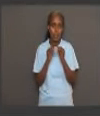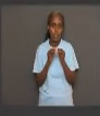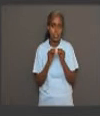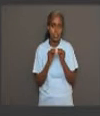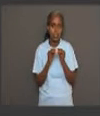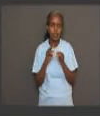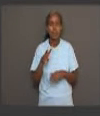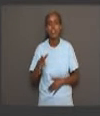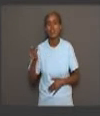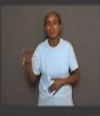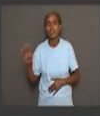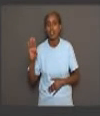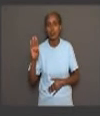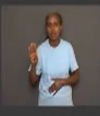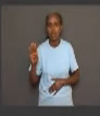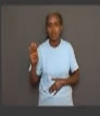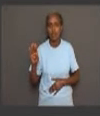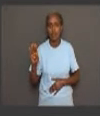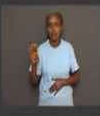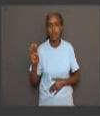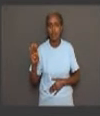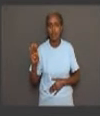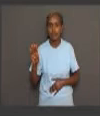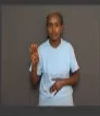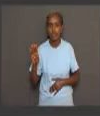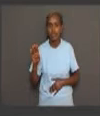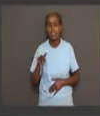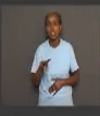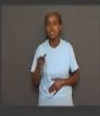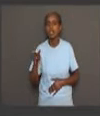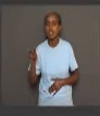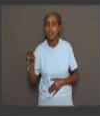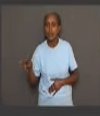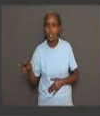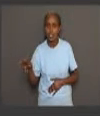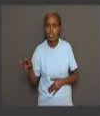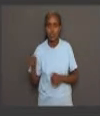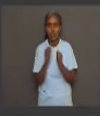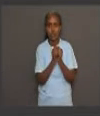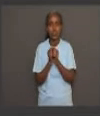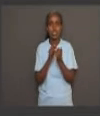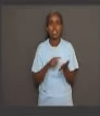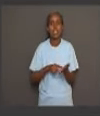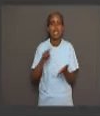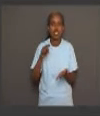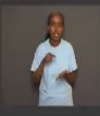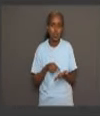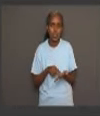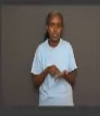plus vector B is the vector with its initial